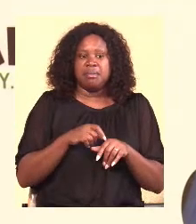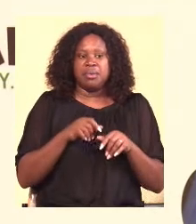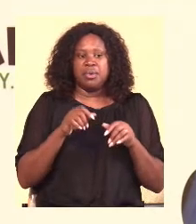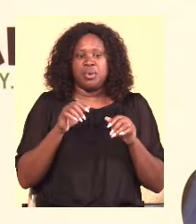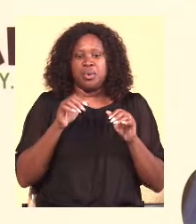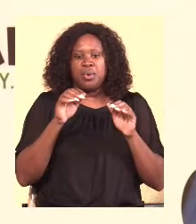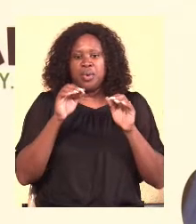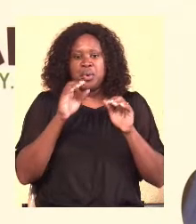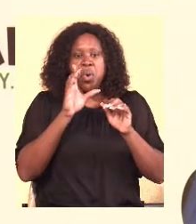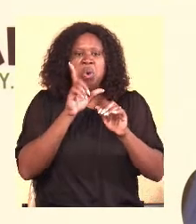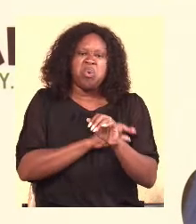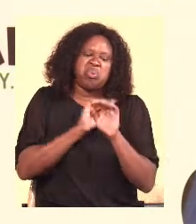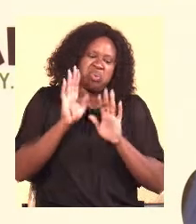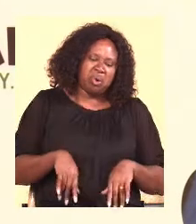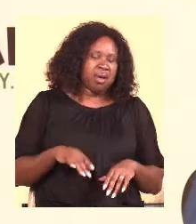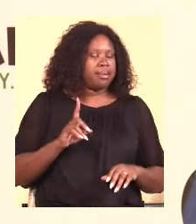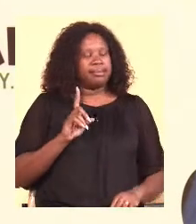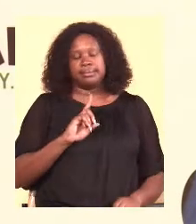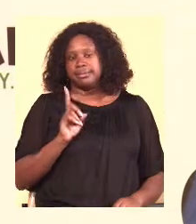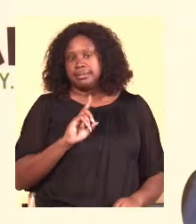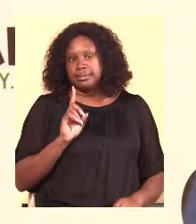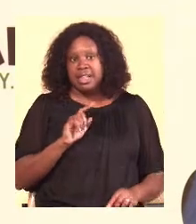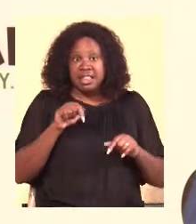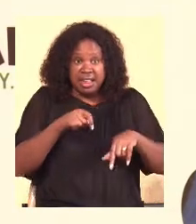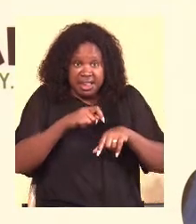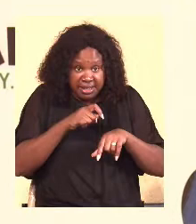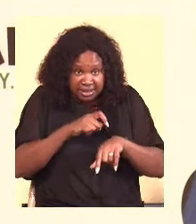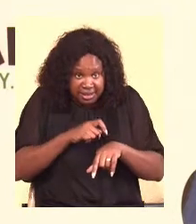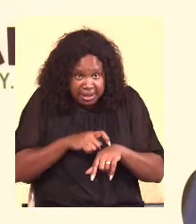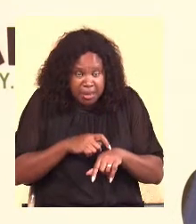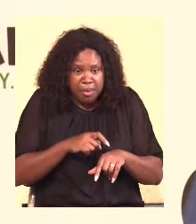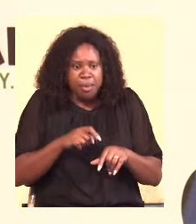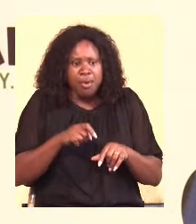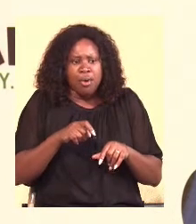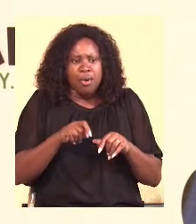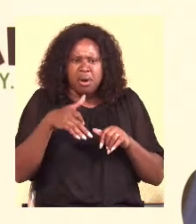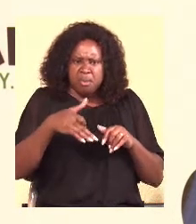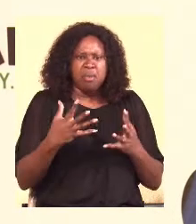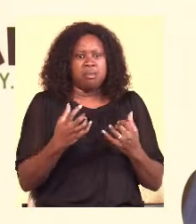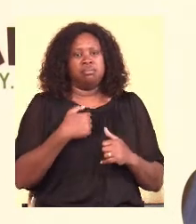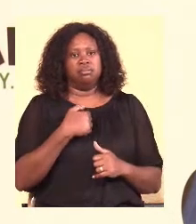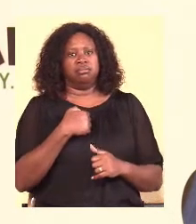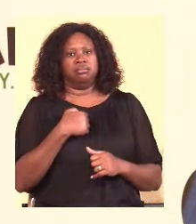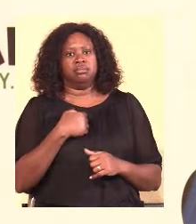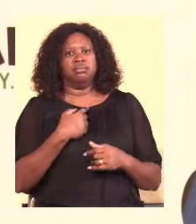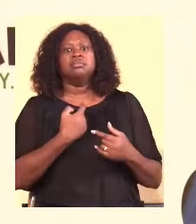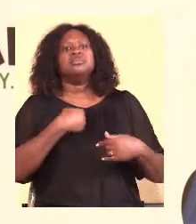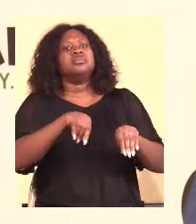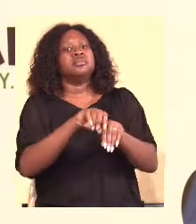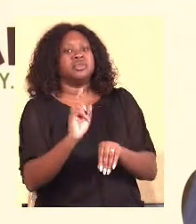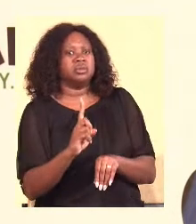as Honorable Minister said. This is a time to say, this country needs me. What am I going to do to